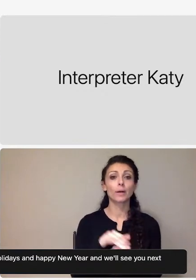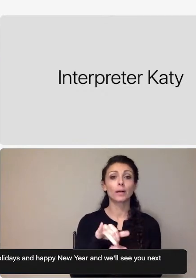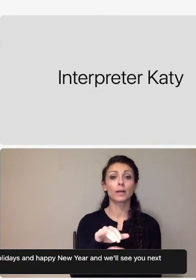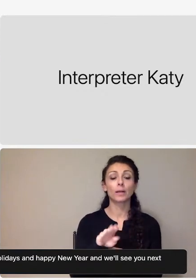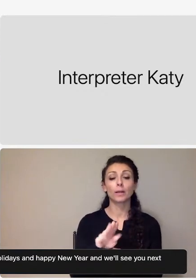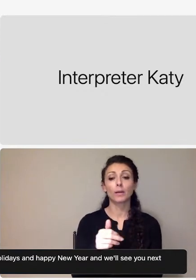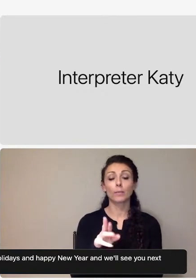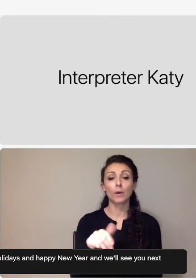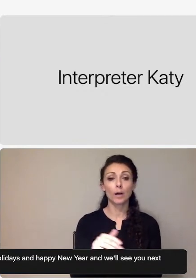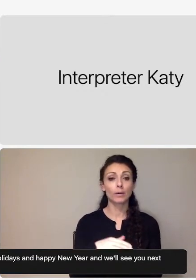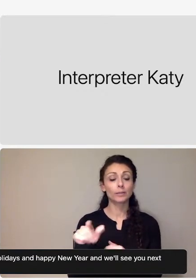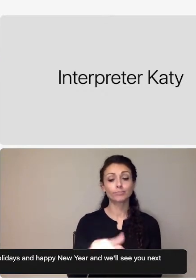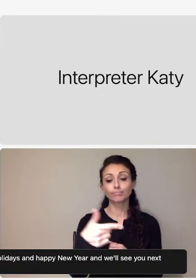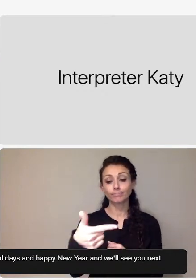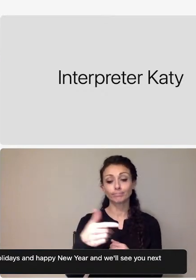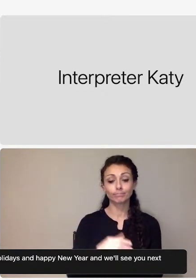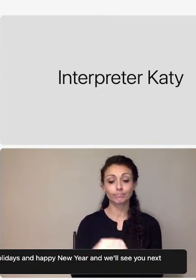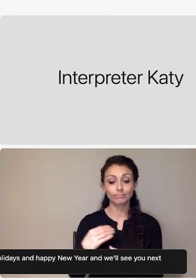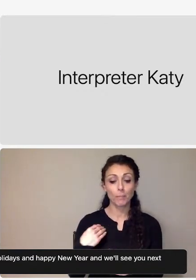ojeda